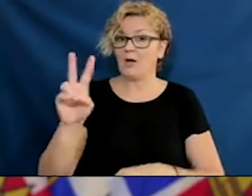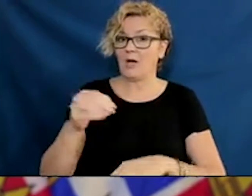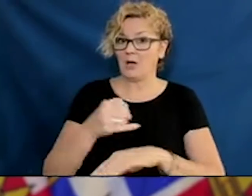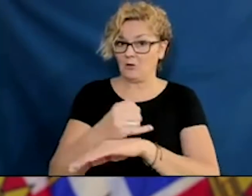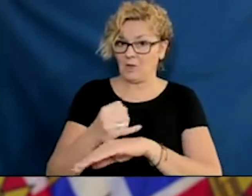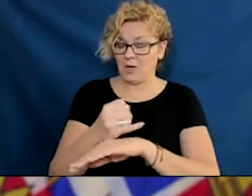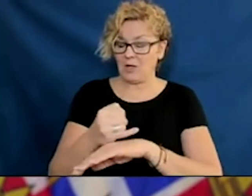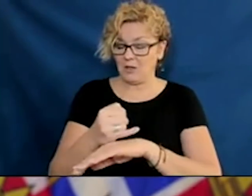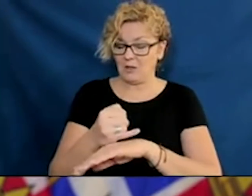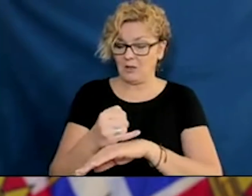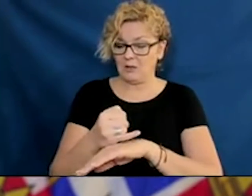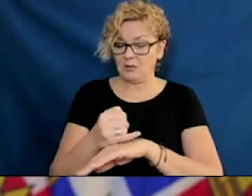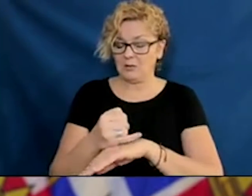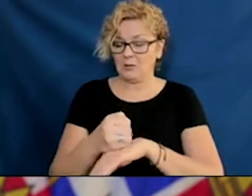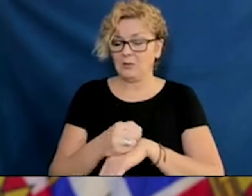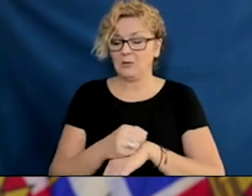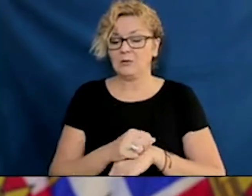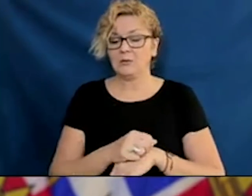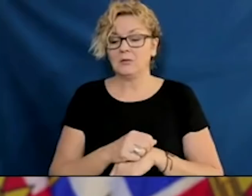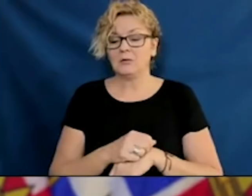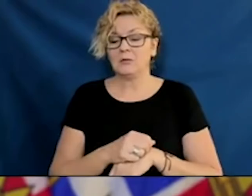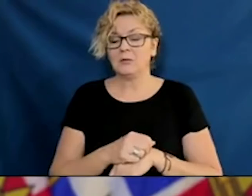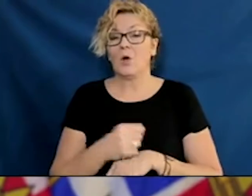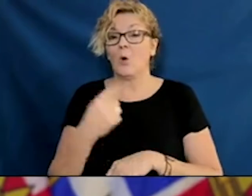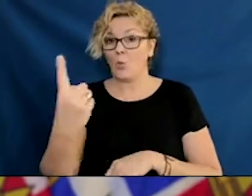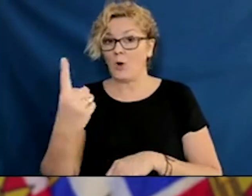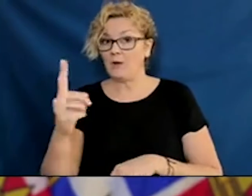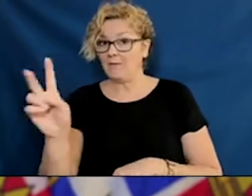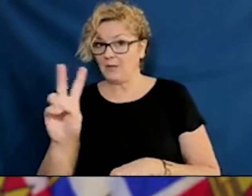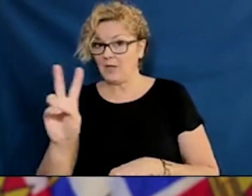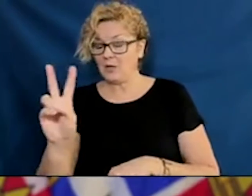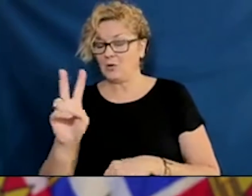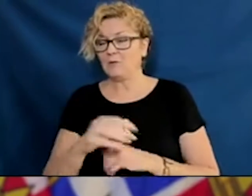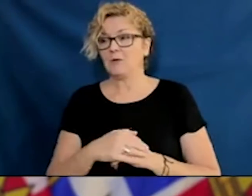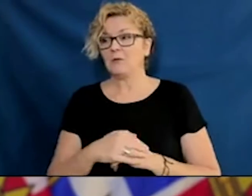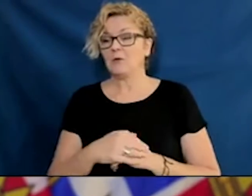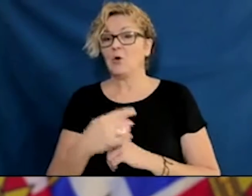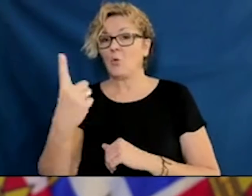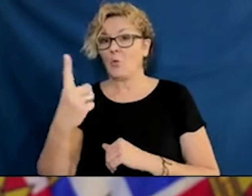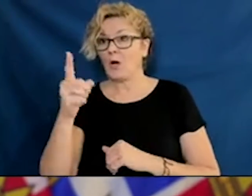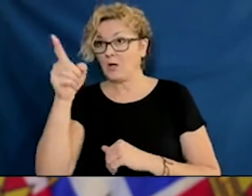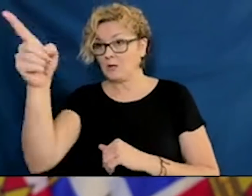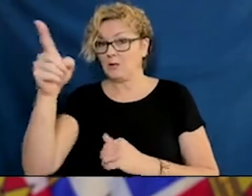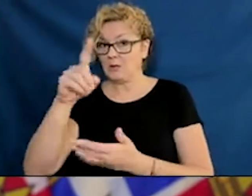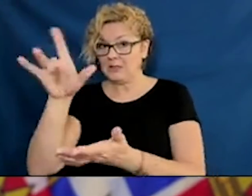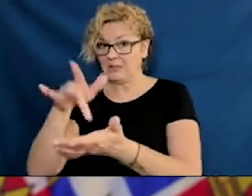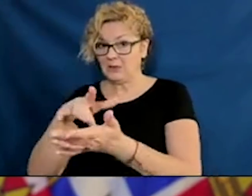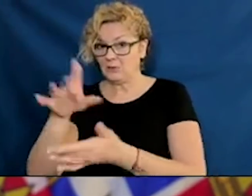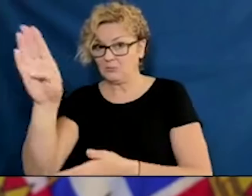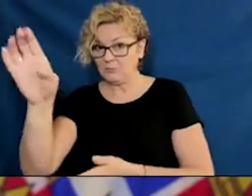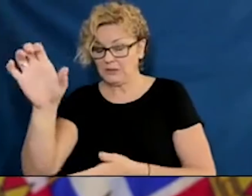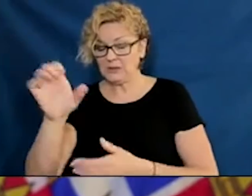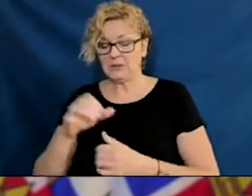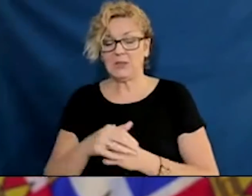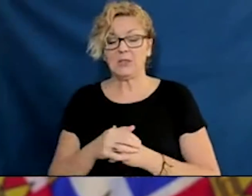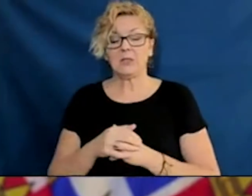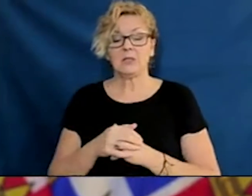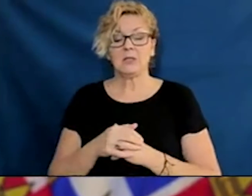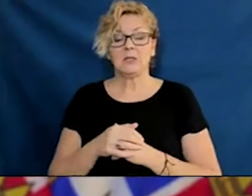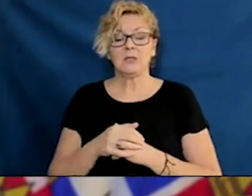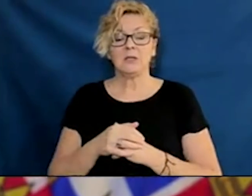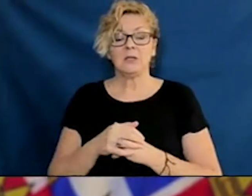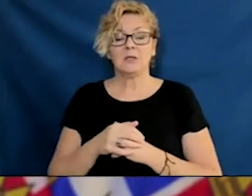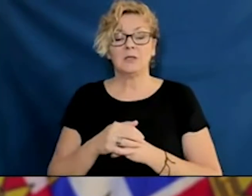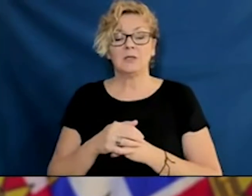close household of that person, 1 in Vancouver Coastal and 1 in Interior Health, also travellers directly from the